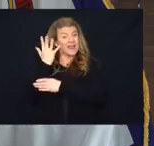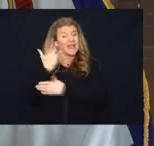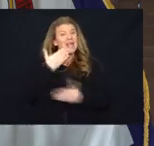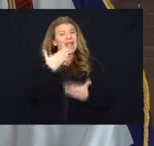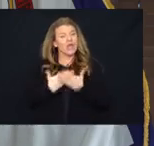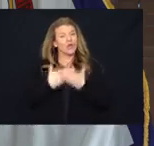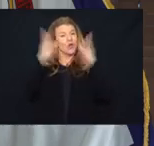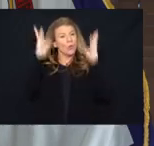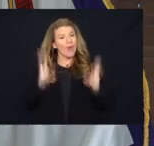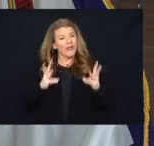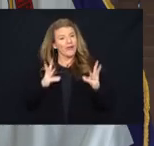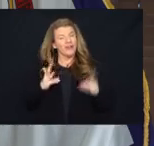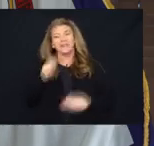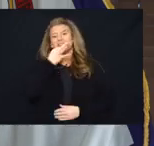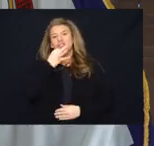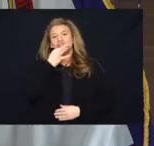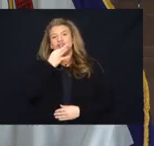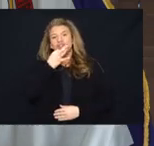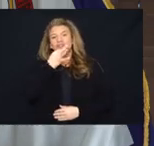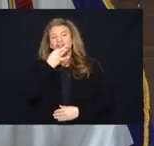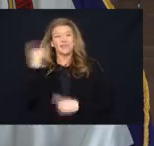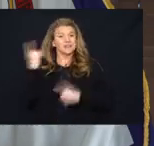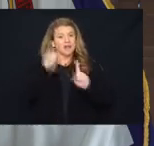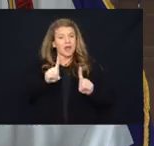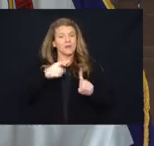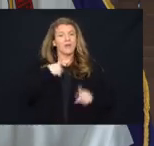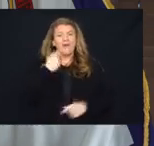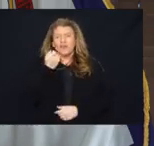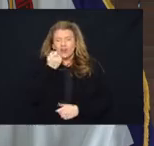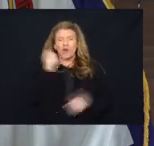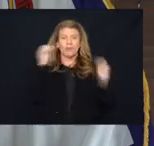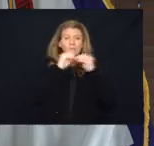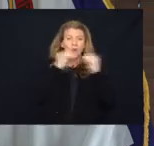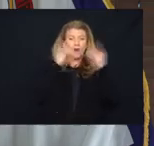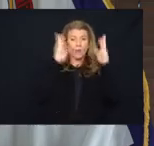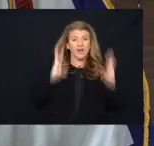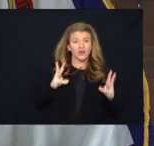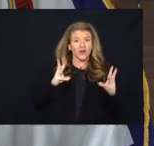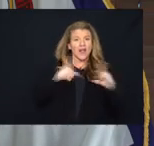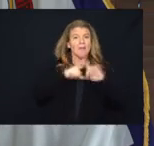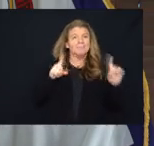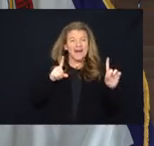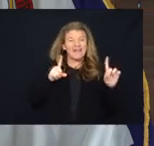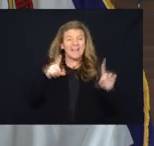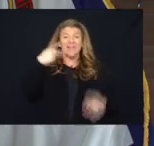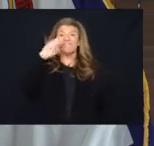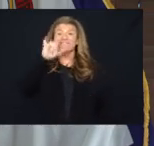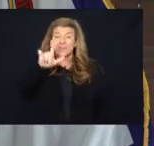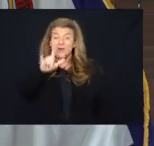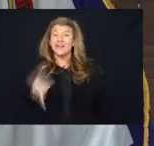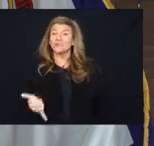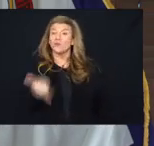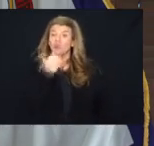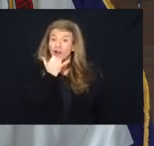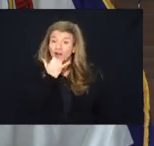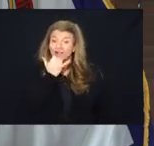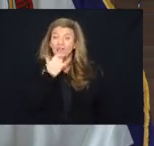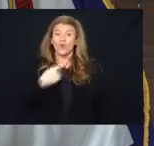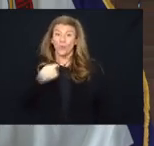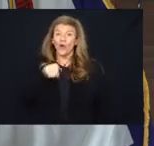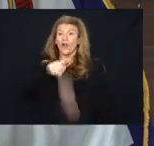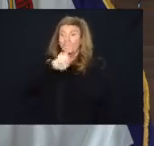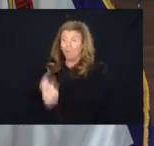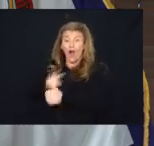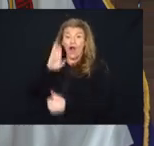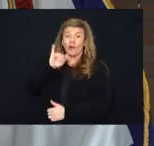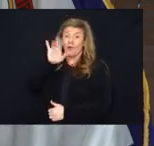weather on the way. We're going to go through a little bit more winter, but Phil is wrong. And so we're going with baby dog.